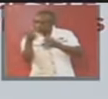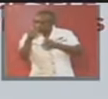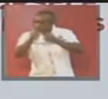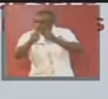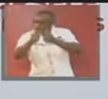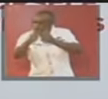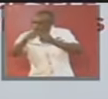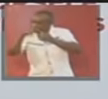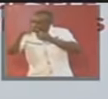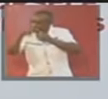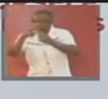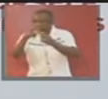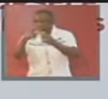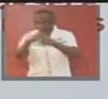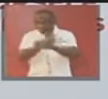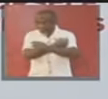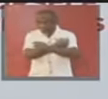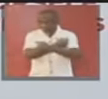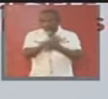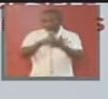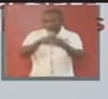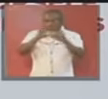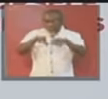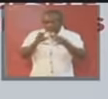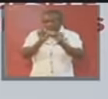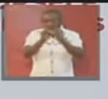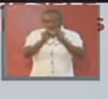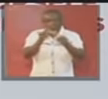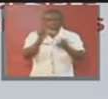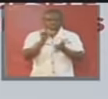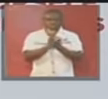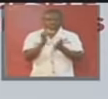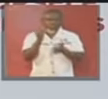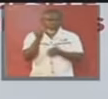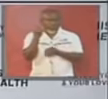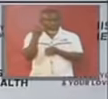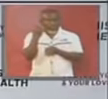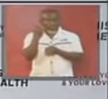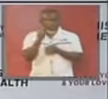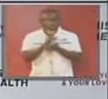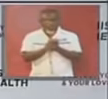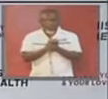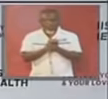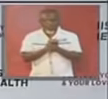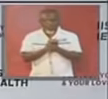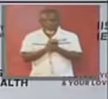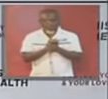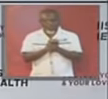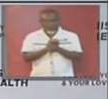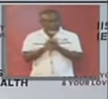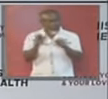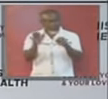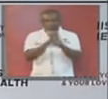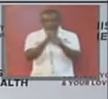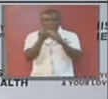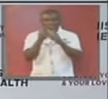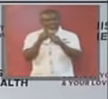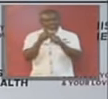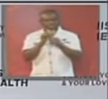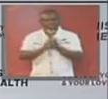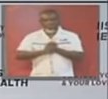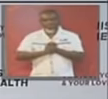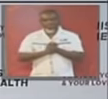to receive as yet. Okay? So, Alicia, that's a very comprehensive answer. Thank you very much. Thank you very much, Minister. And just